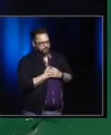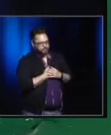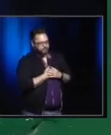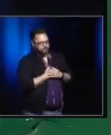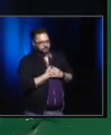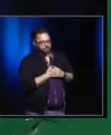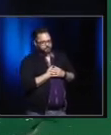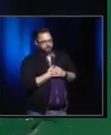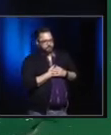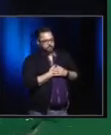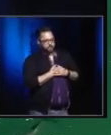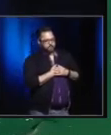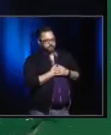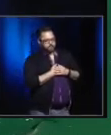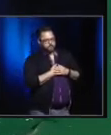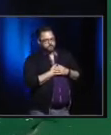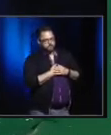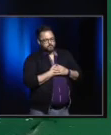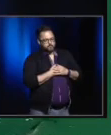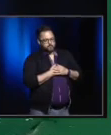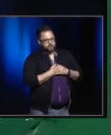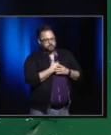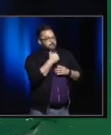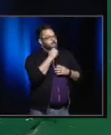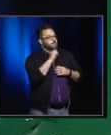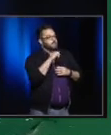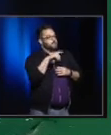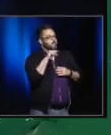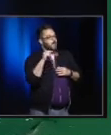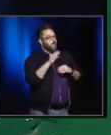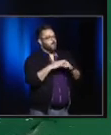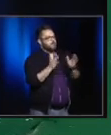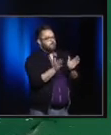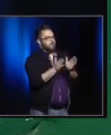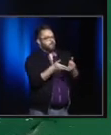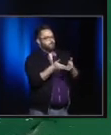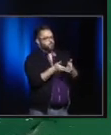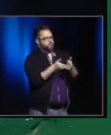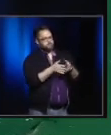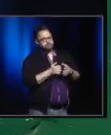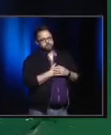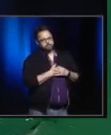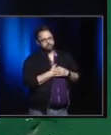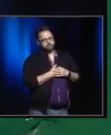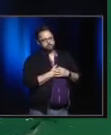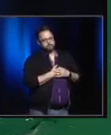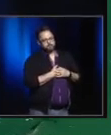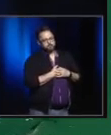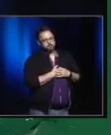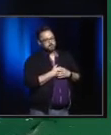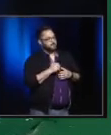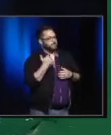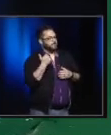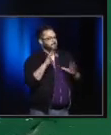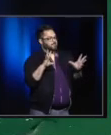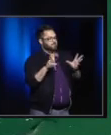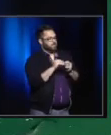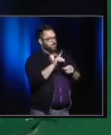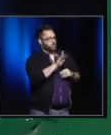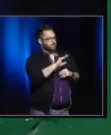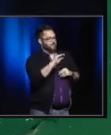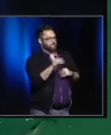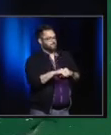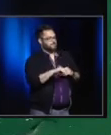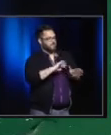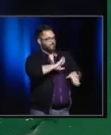So this is Scott and crew on a small boat. This is 25% of the Māui